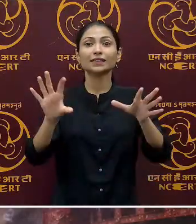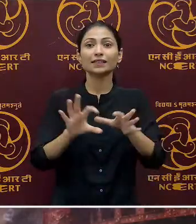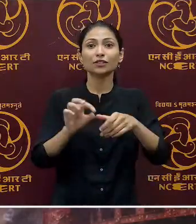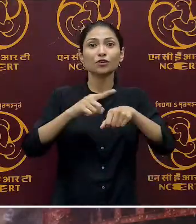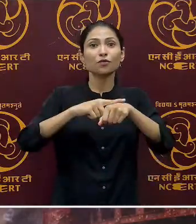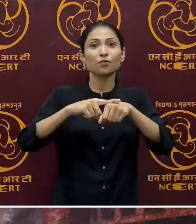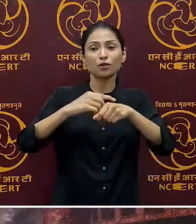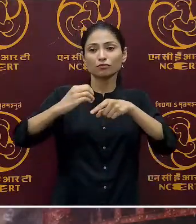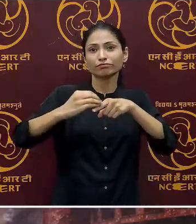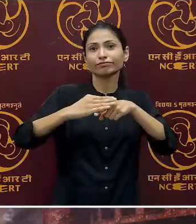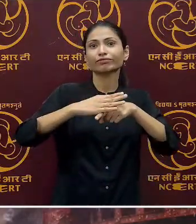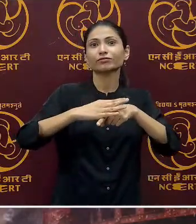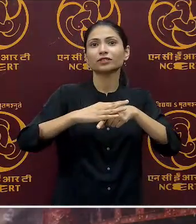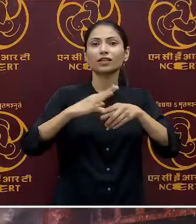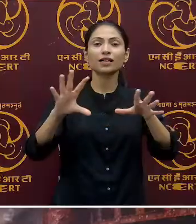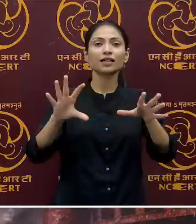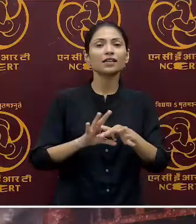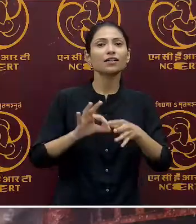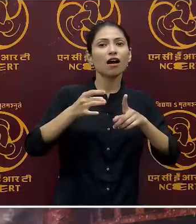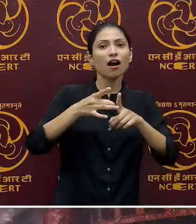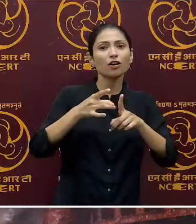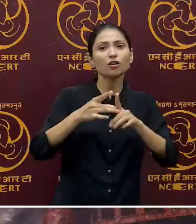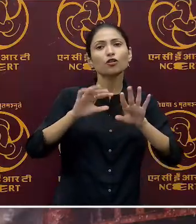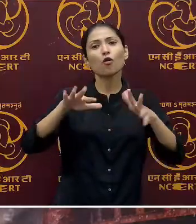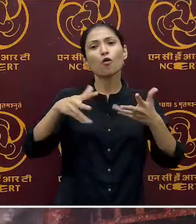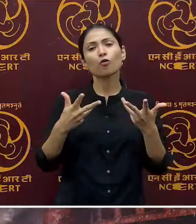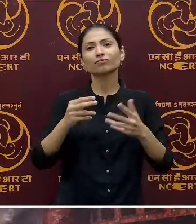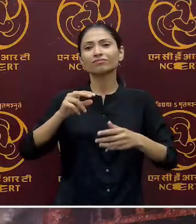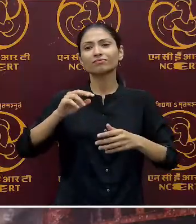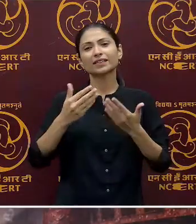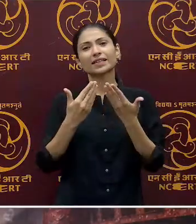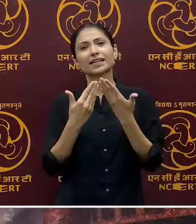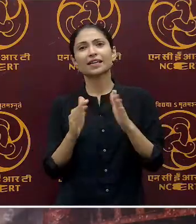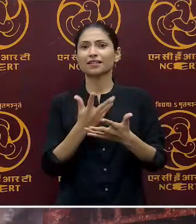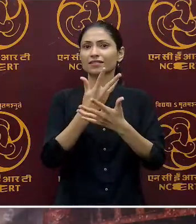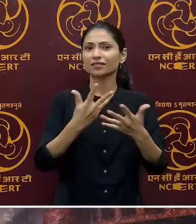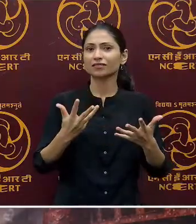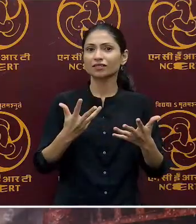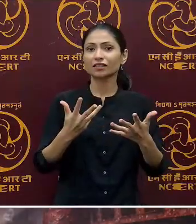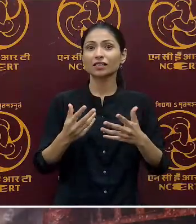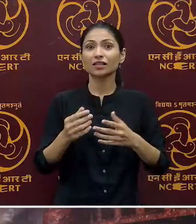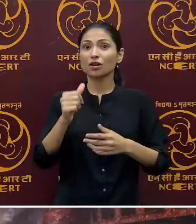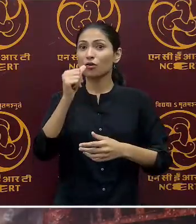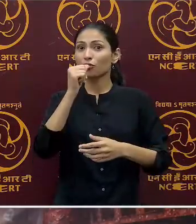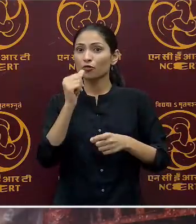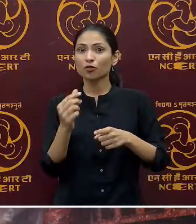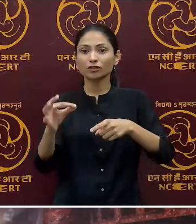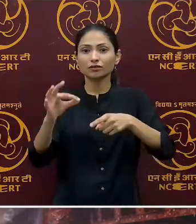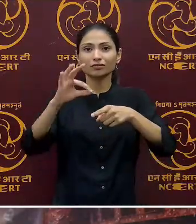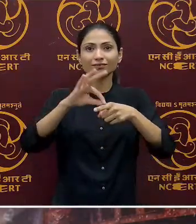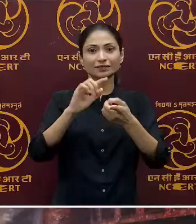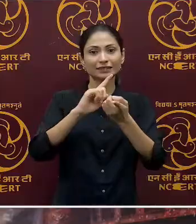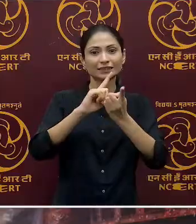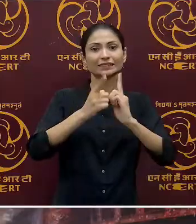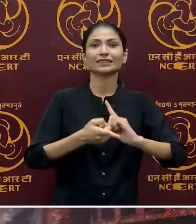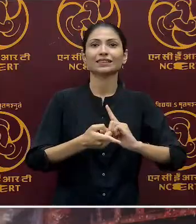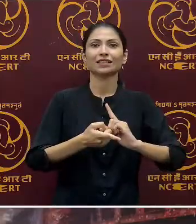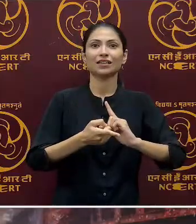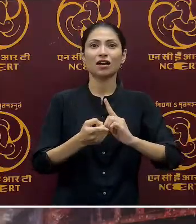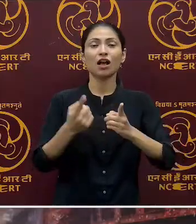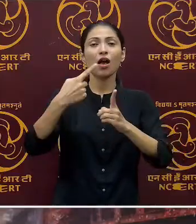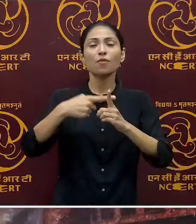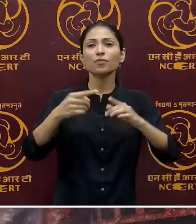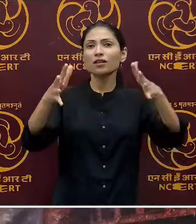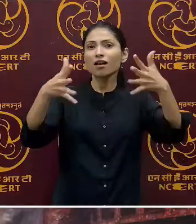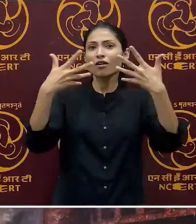we can say that any metal instead of the iron, any metal when react with water that comes from moisture and air that